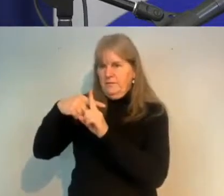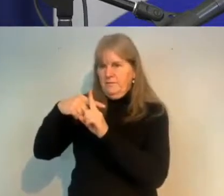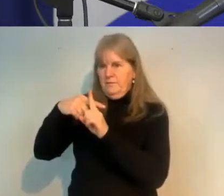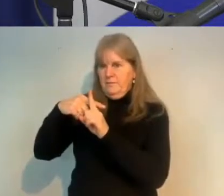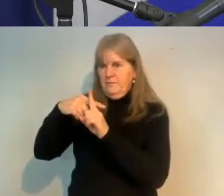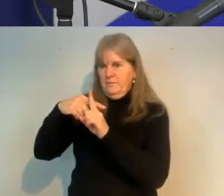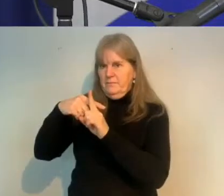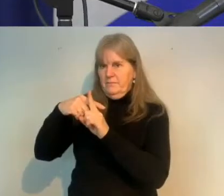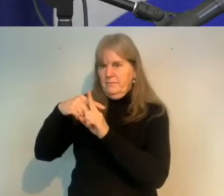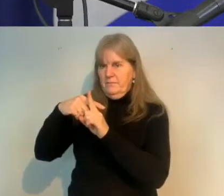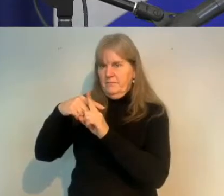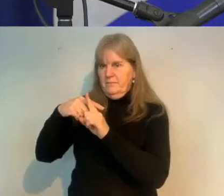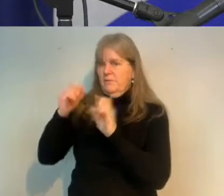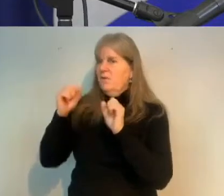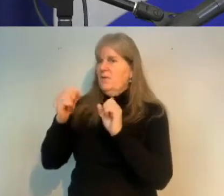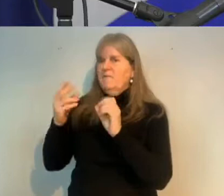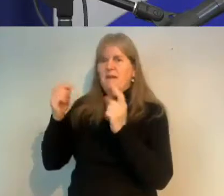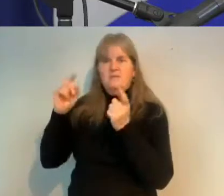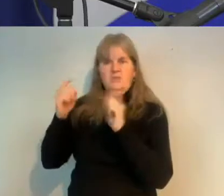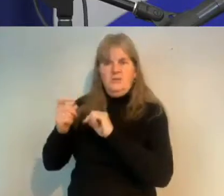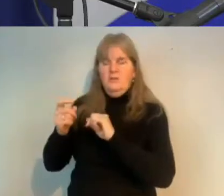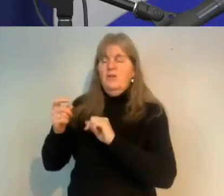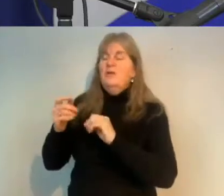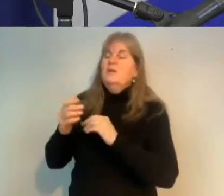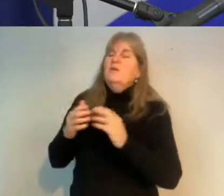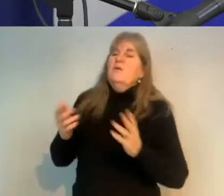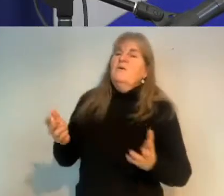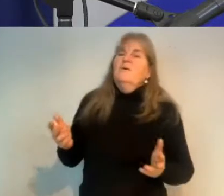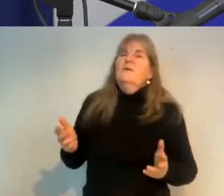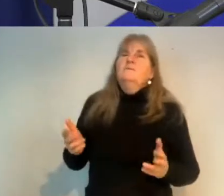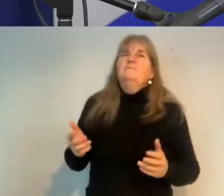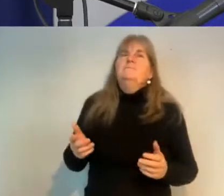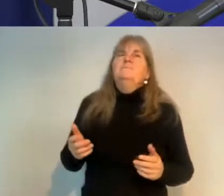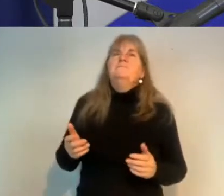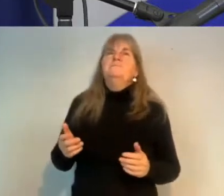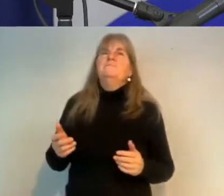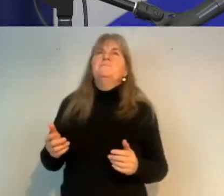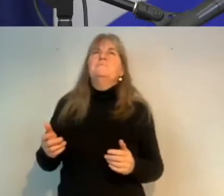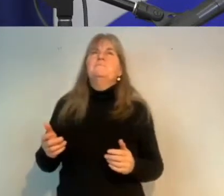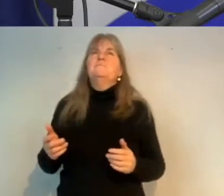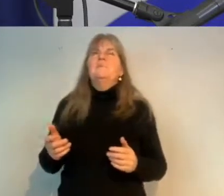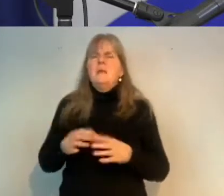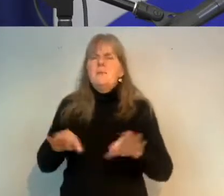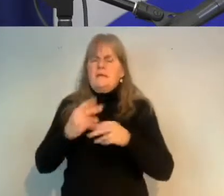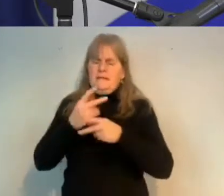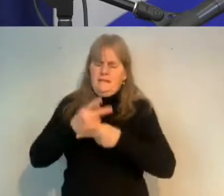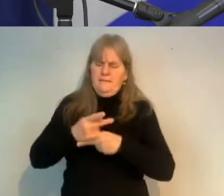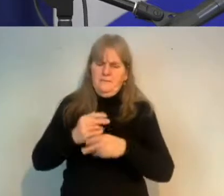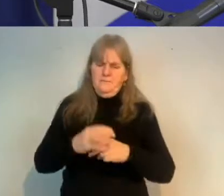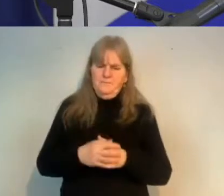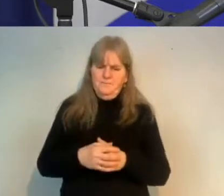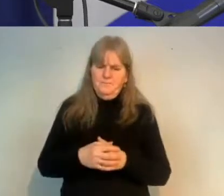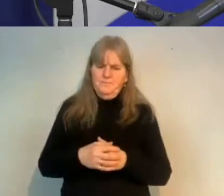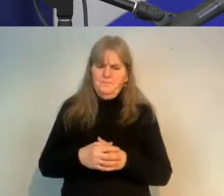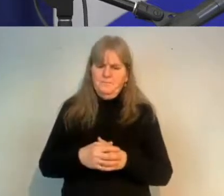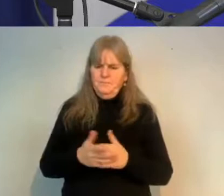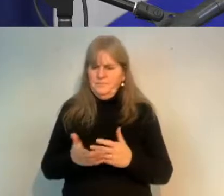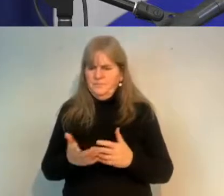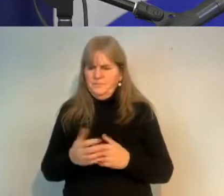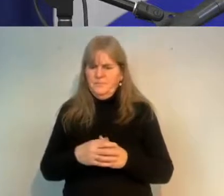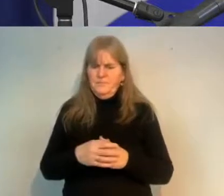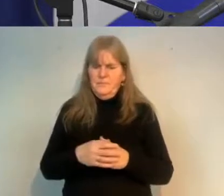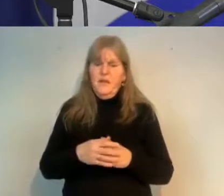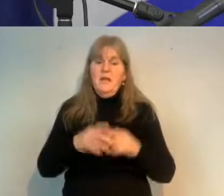quickly. So I think really we have to be careful about knowing the strengths of these